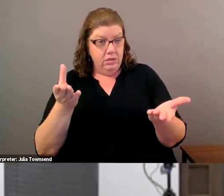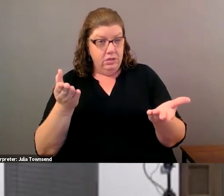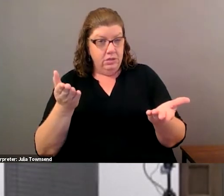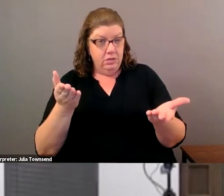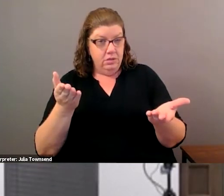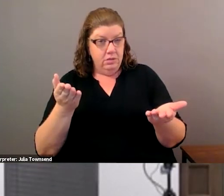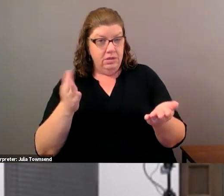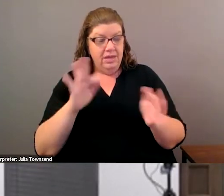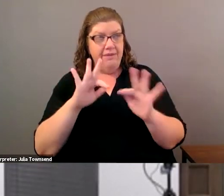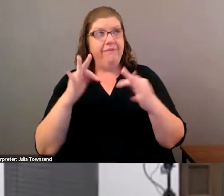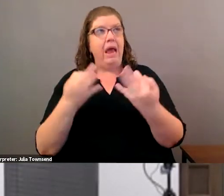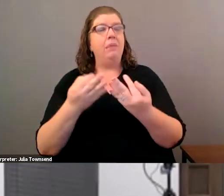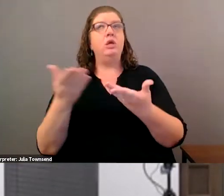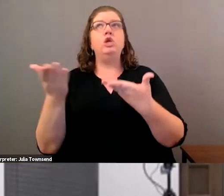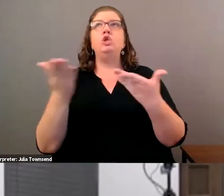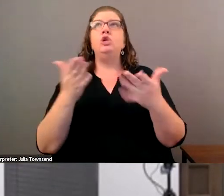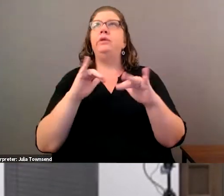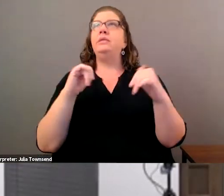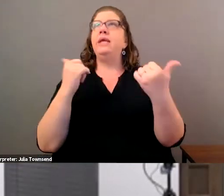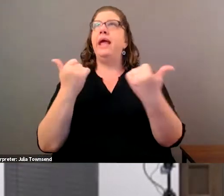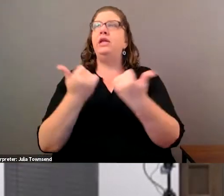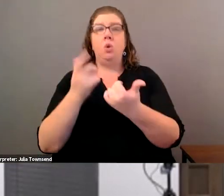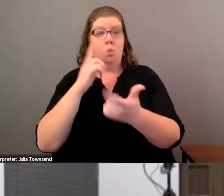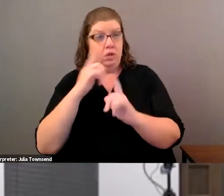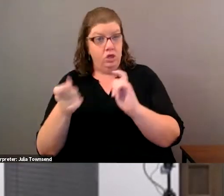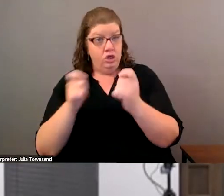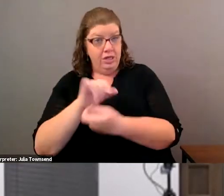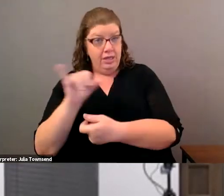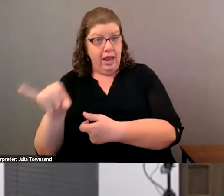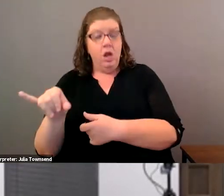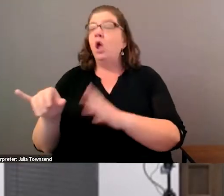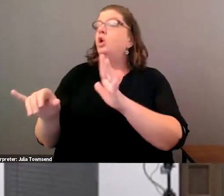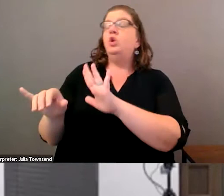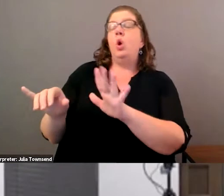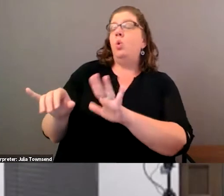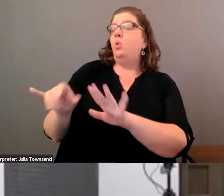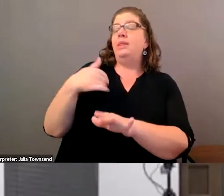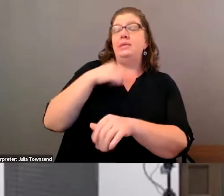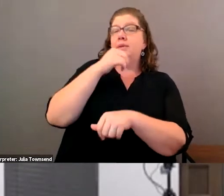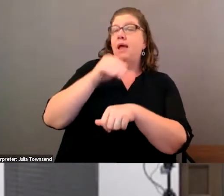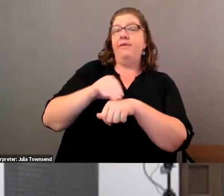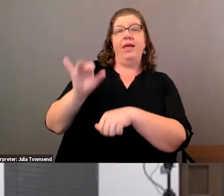like family service agency, will it change that at all? Oh, sorry, no, this does not